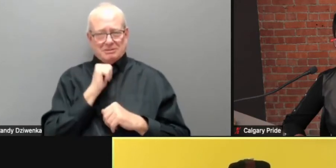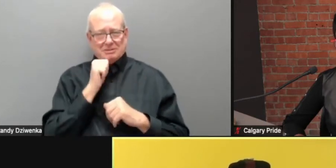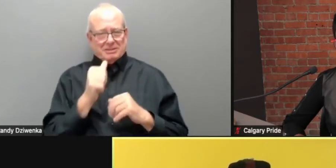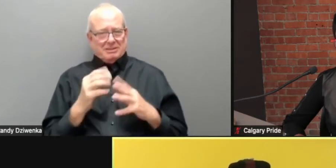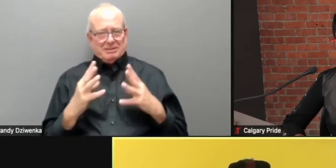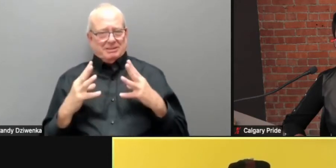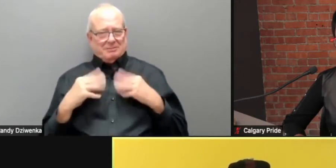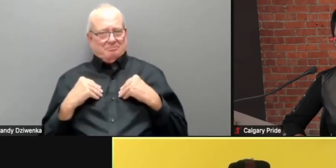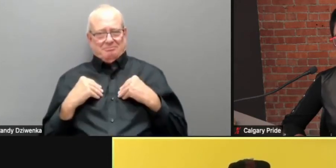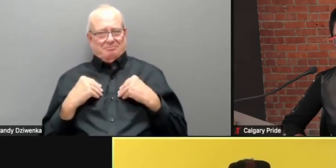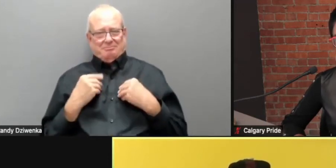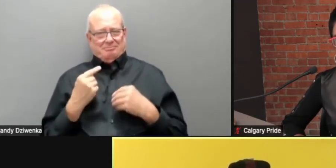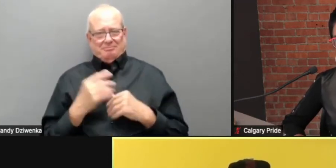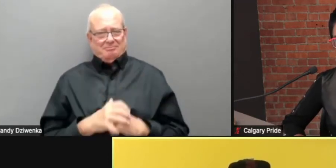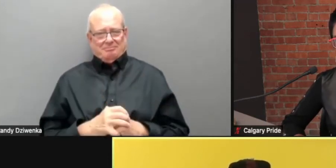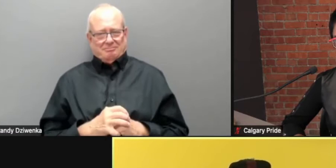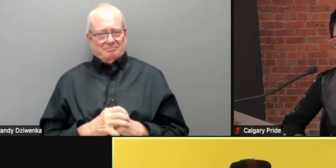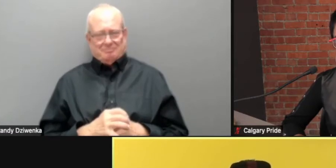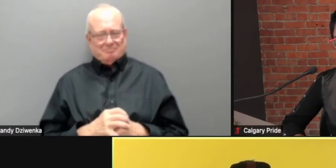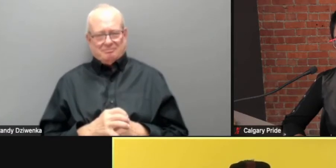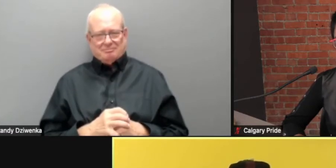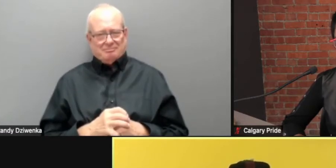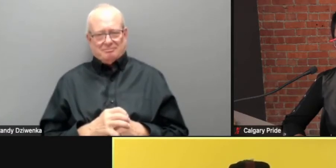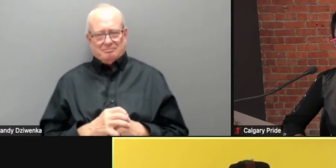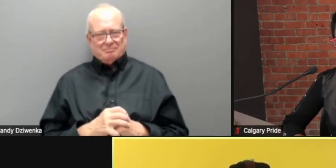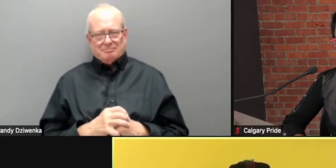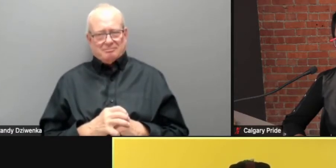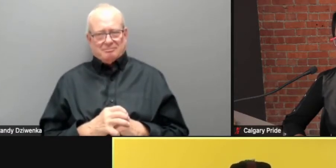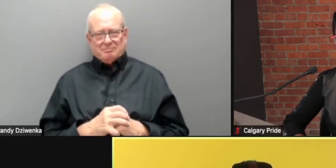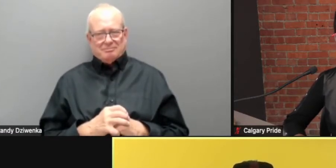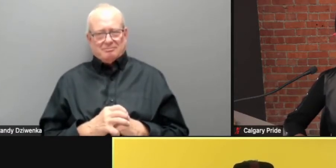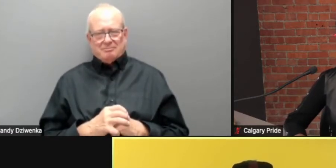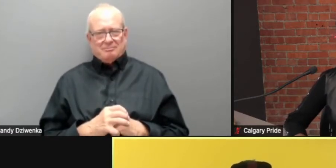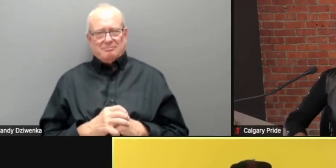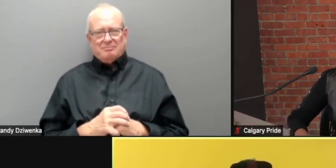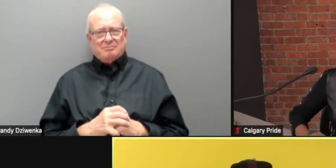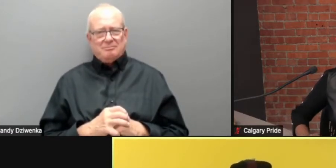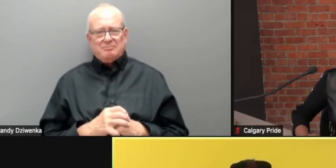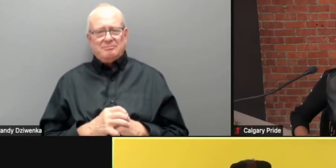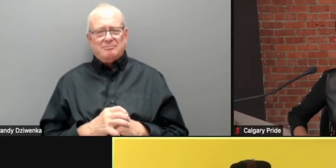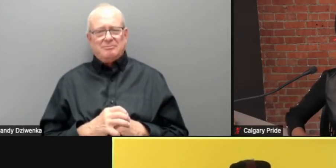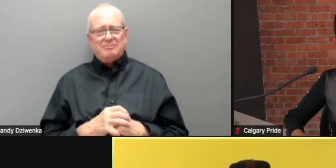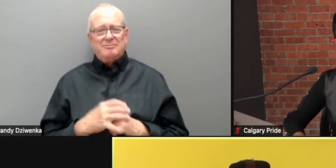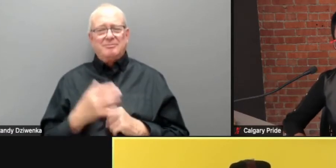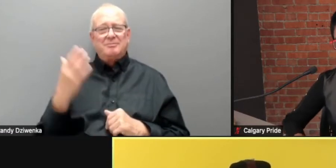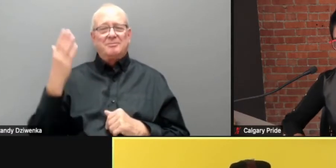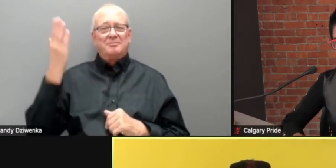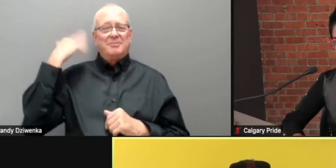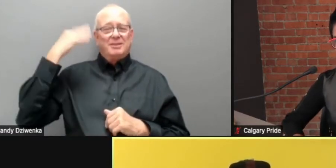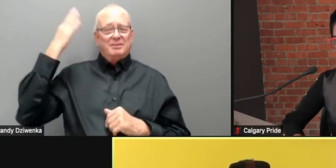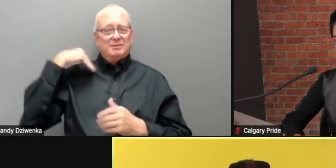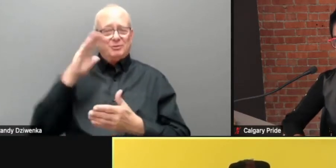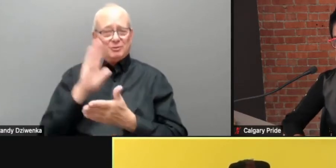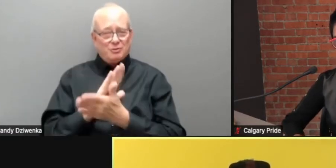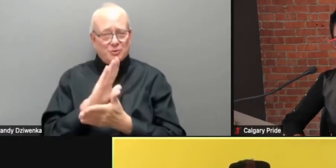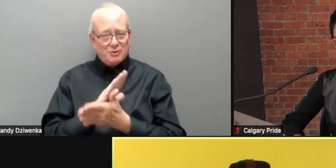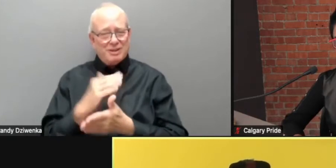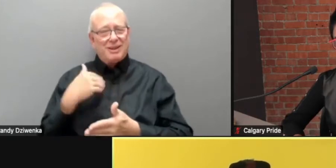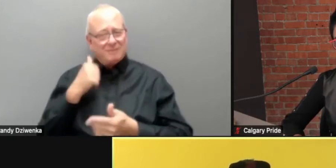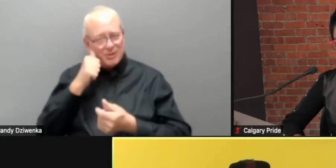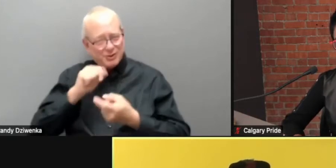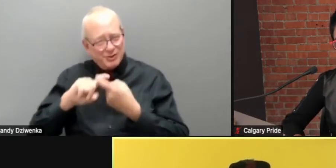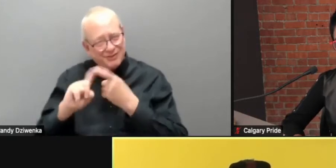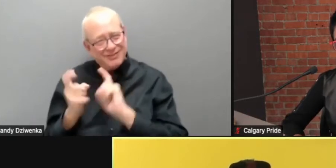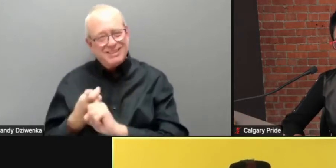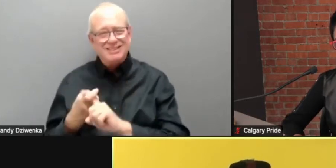and then they said he had so many girlfriends in school, and that's also a fact. I had a lot of girlfriends, but they didn't